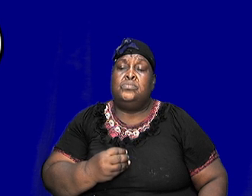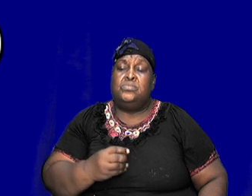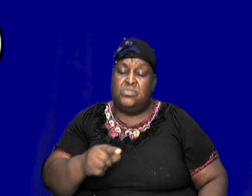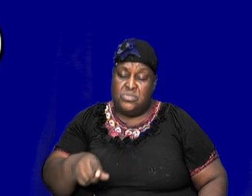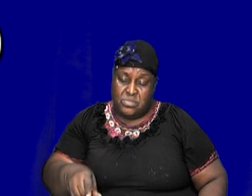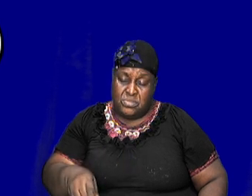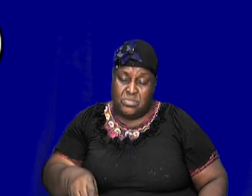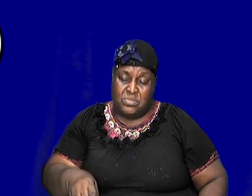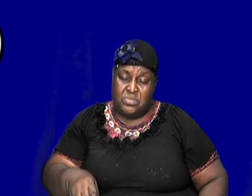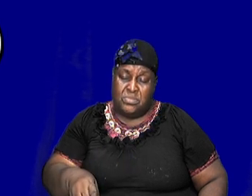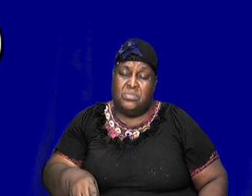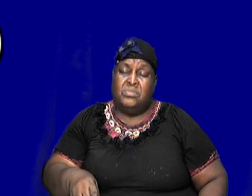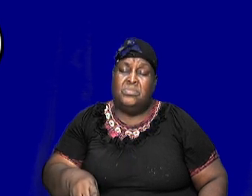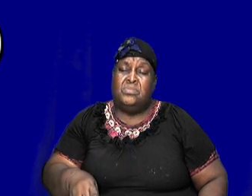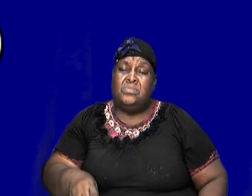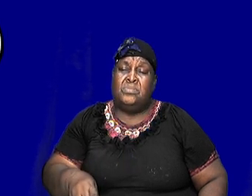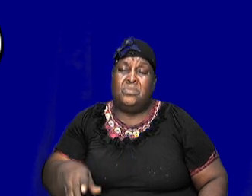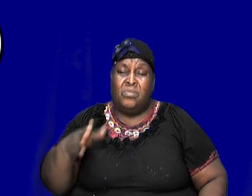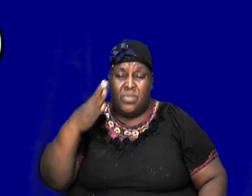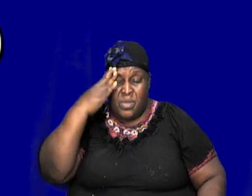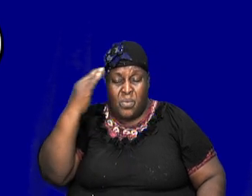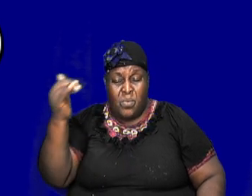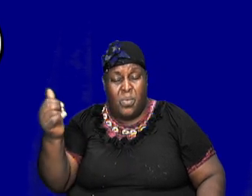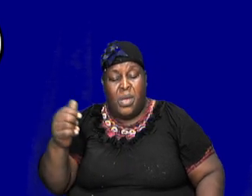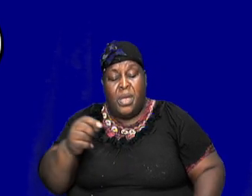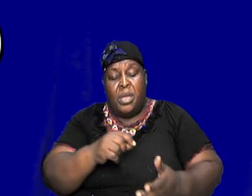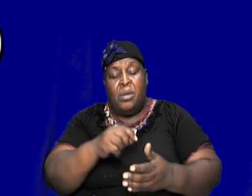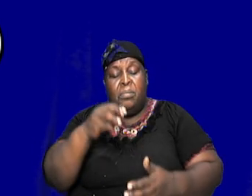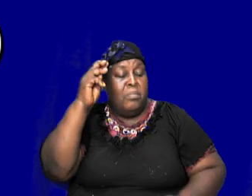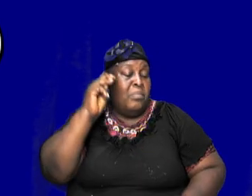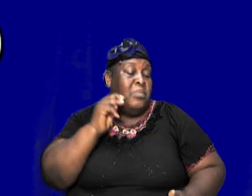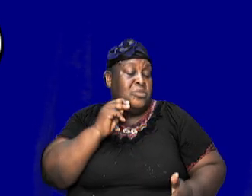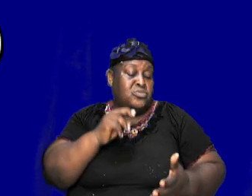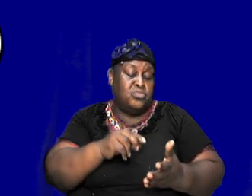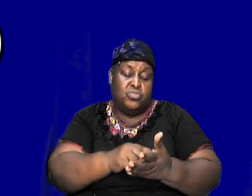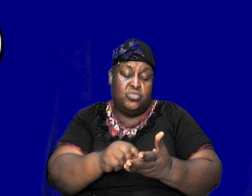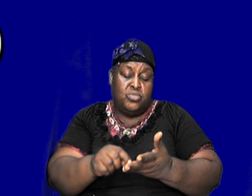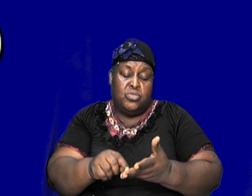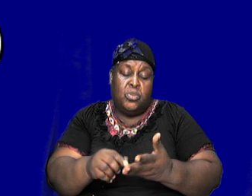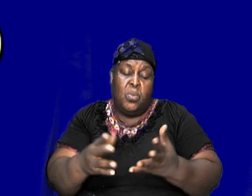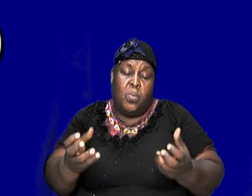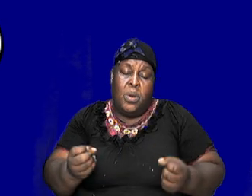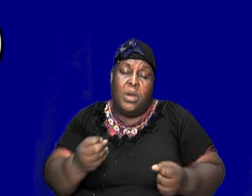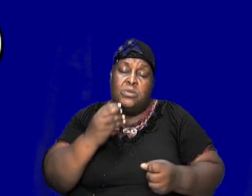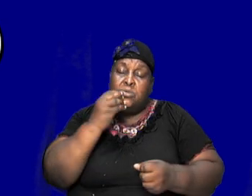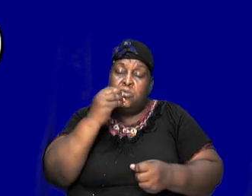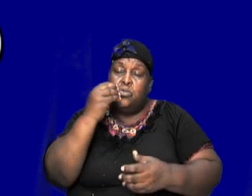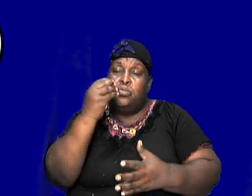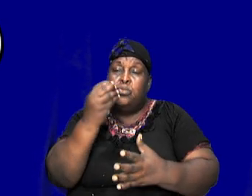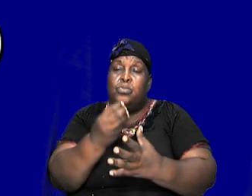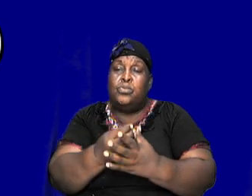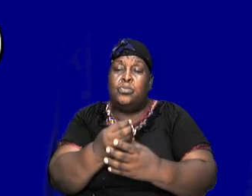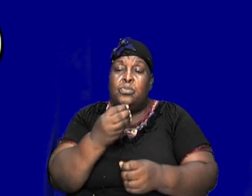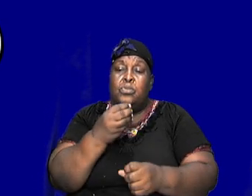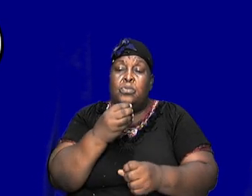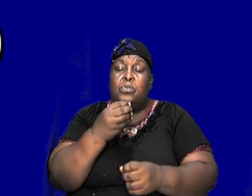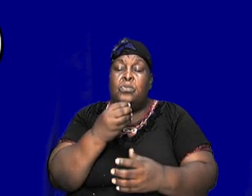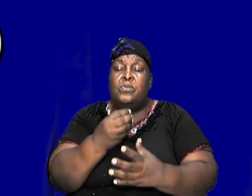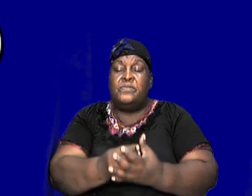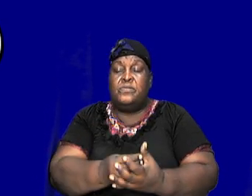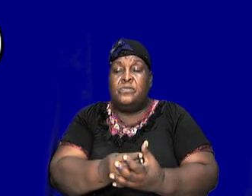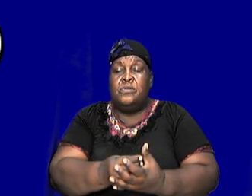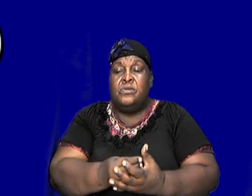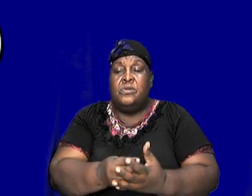before, you know, why Matthew wrote. He wanted to prove, you know, that Jesus was actually the King of the